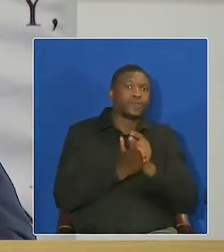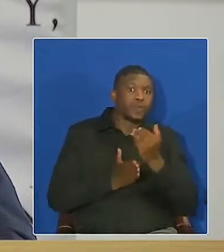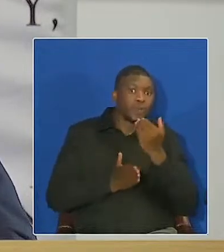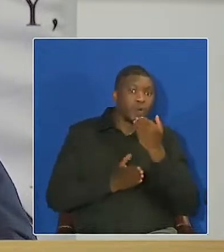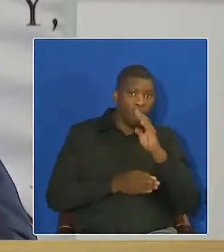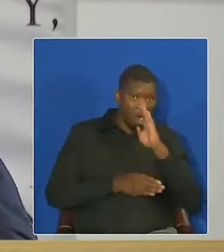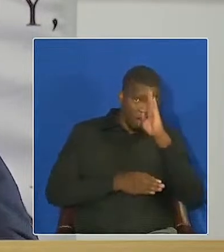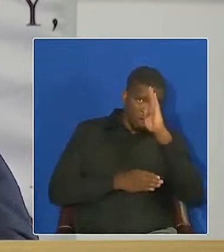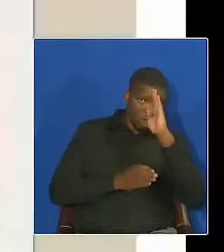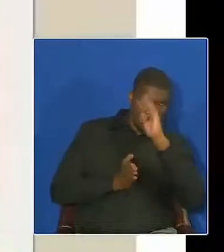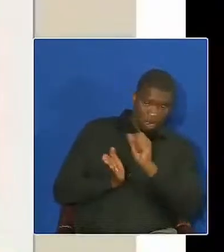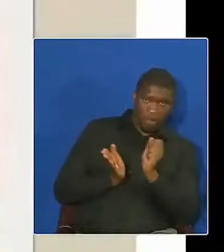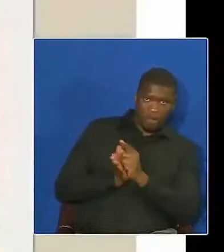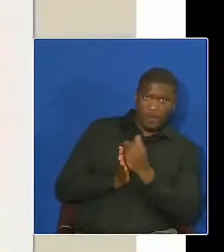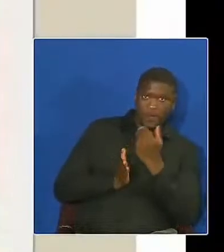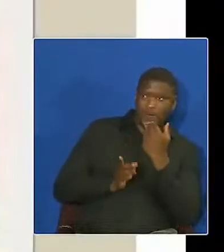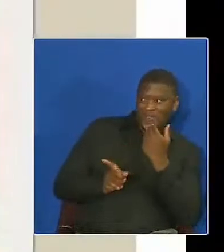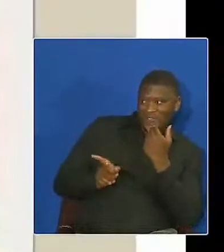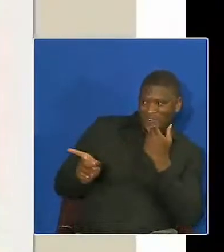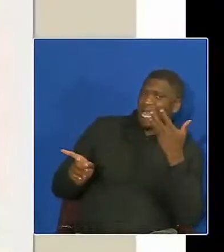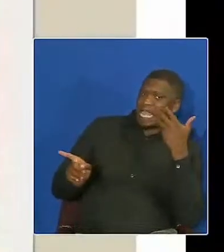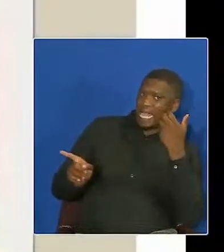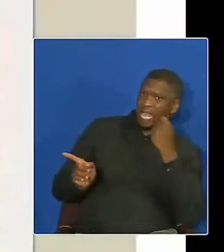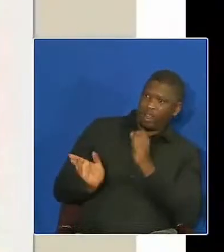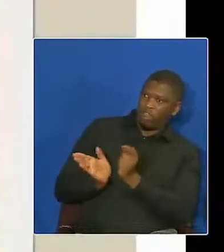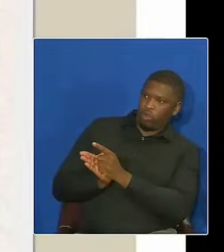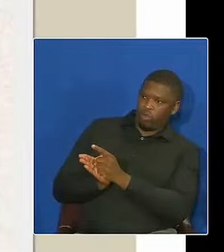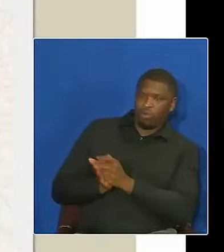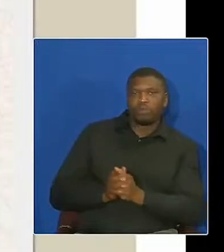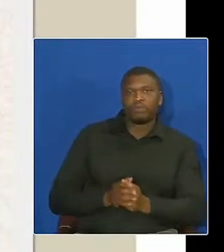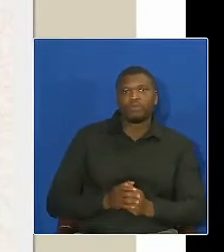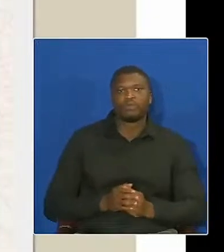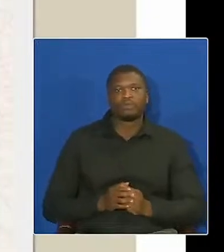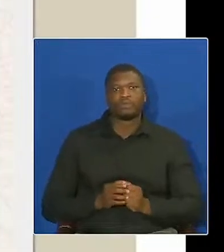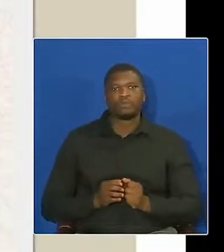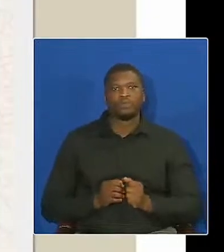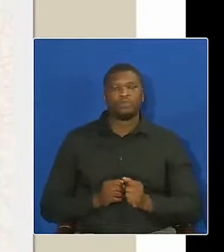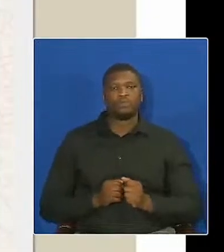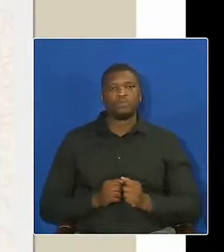Brown Mokgotsi to Mr. Matlala.